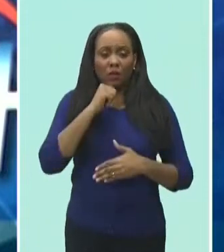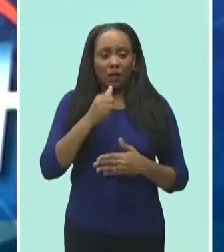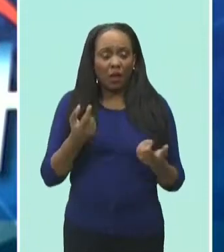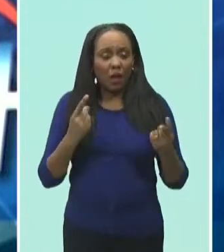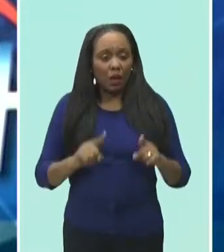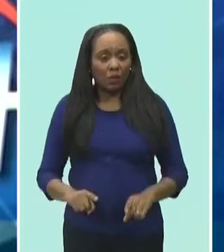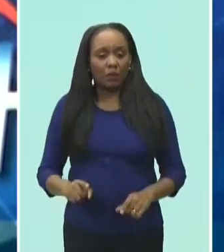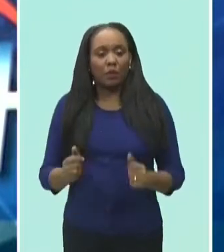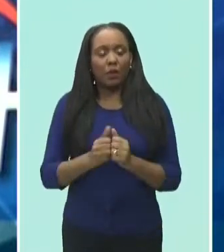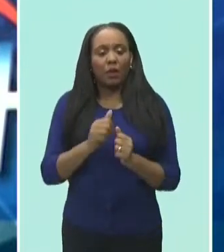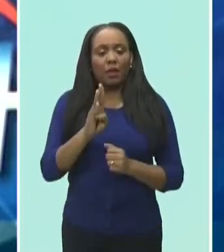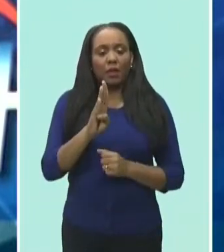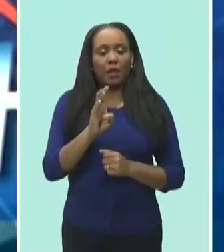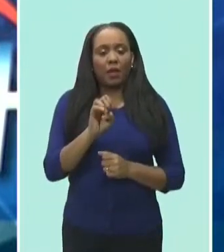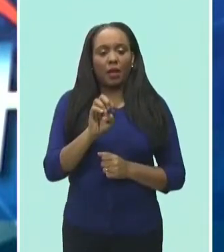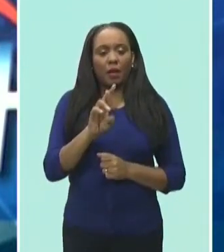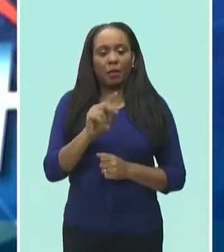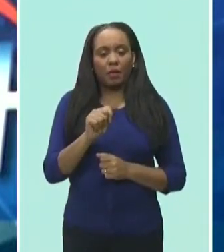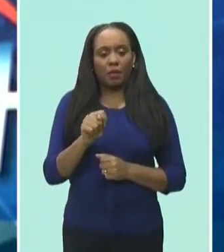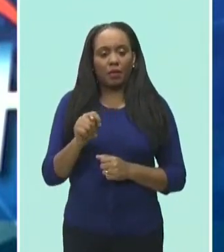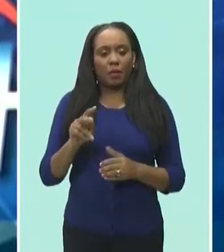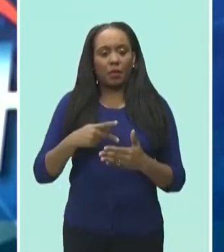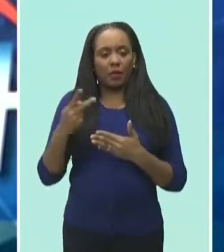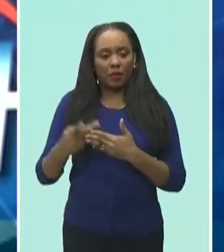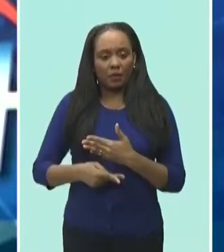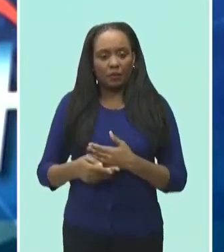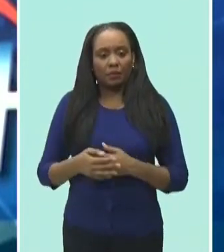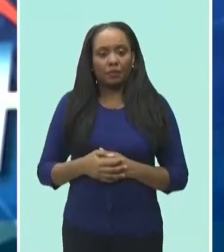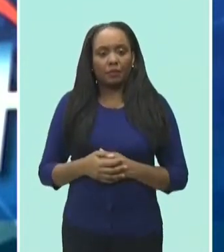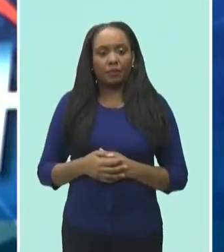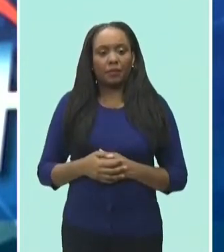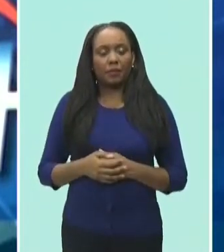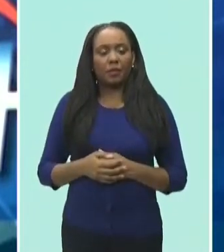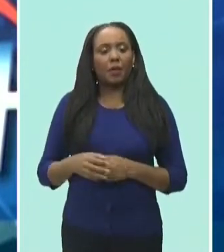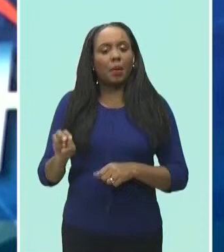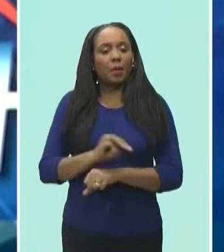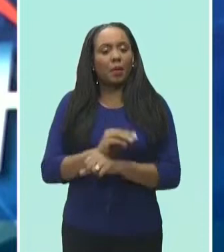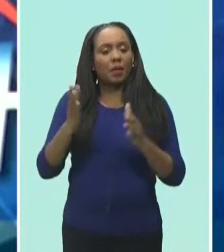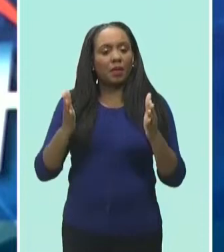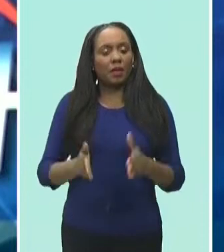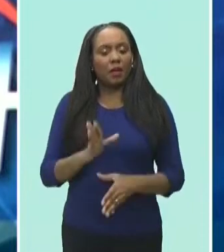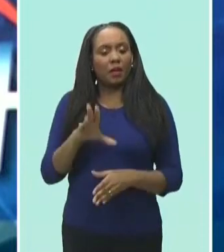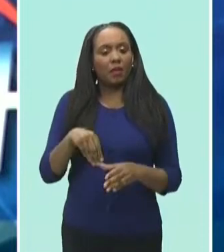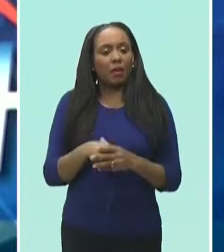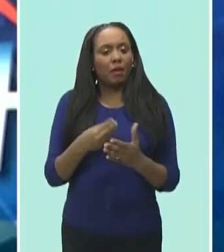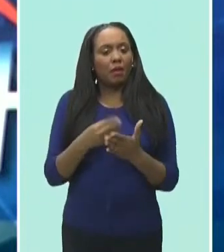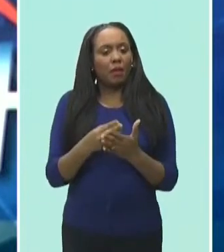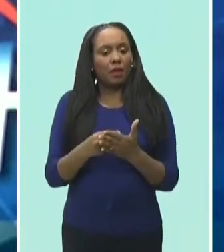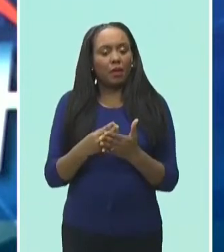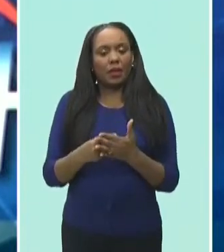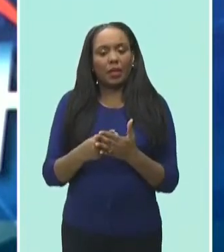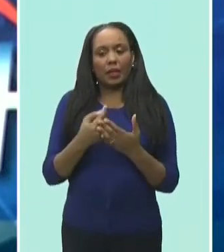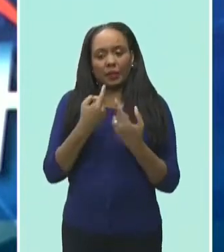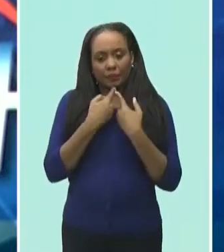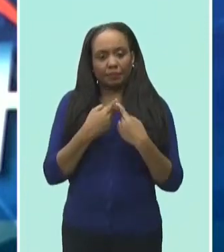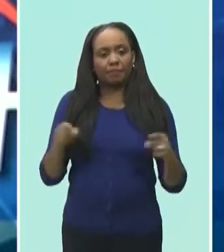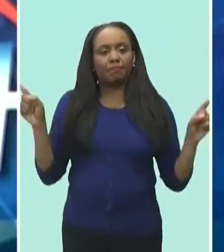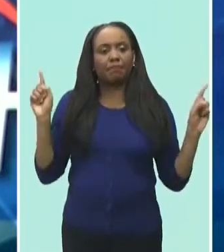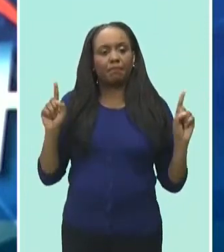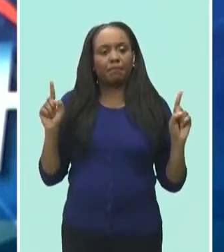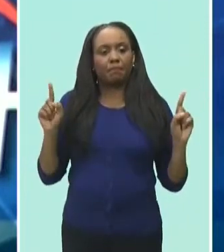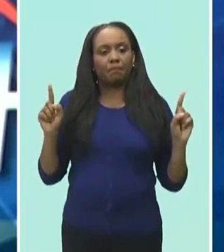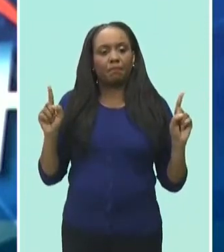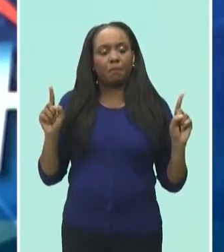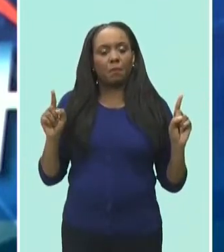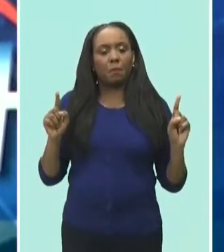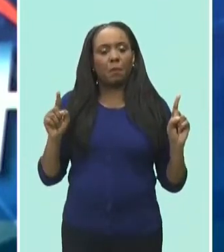BERT program. Minister in the Ministry of Finance, Ryan Strawn, made the revelation on CBC TV8's program, The People's Business. Now, Phase 3 of